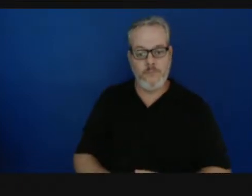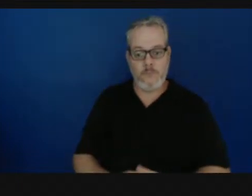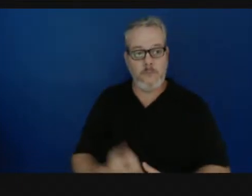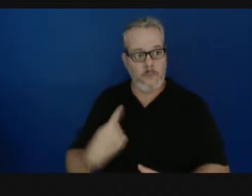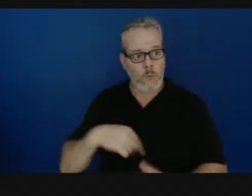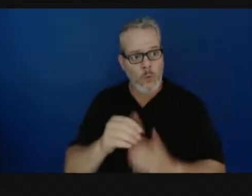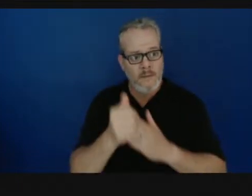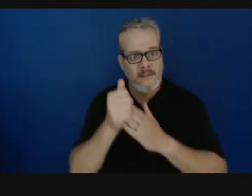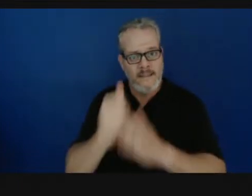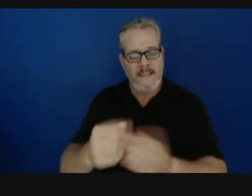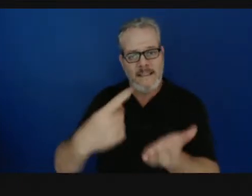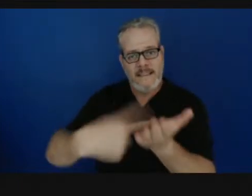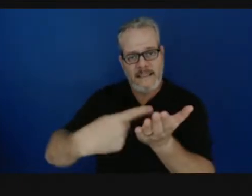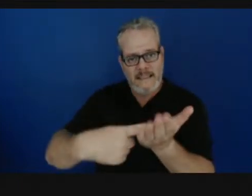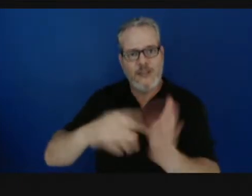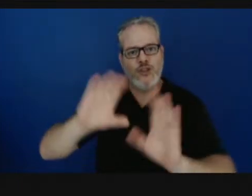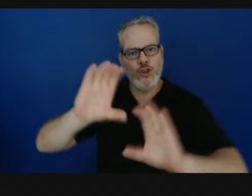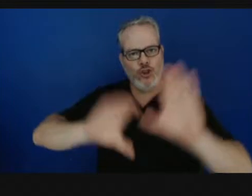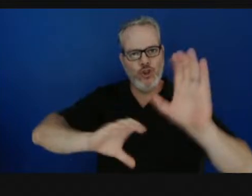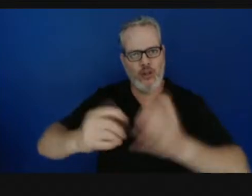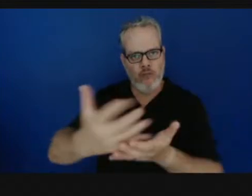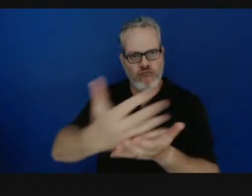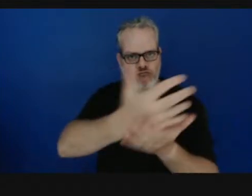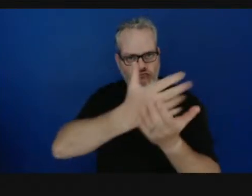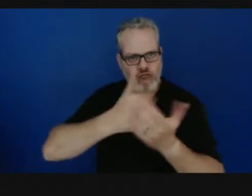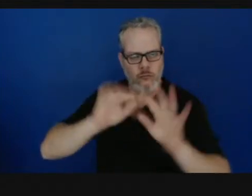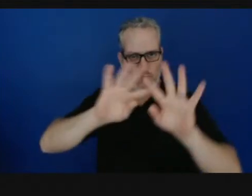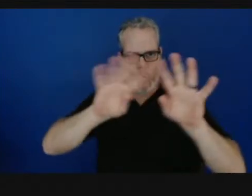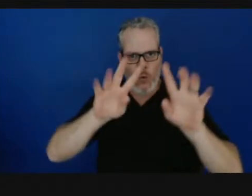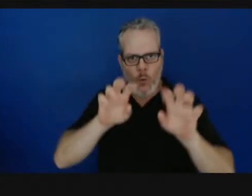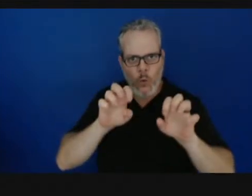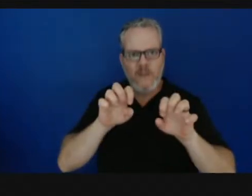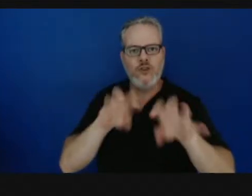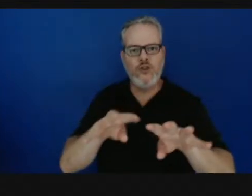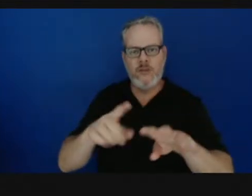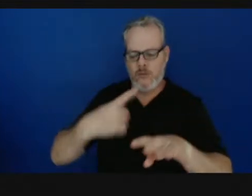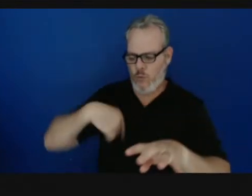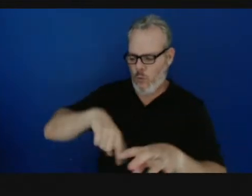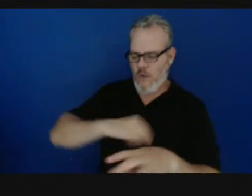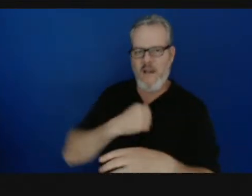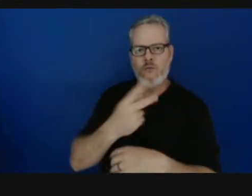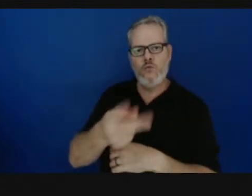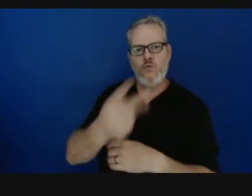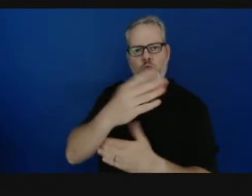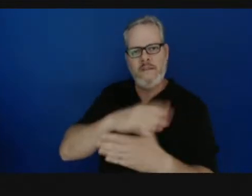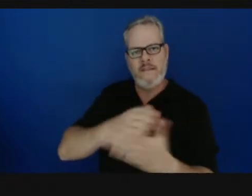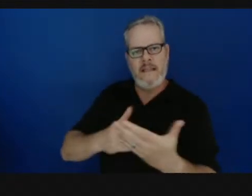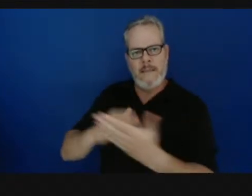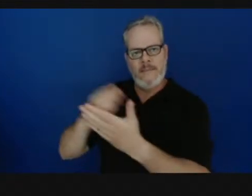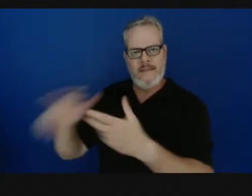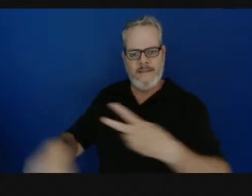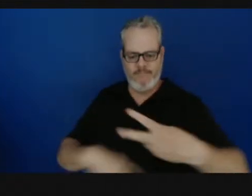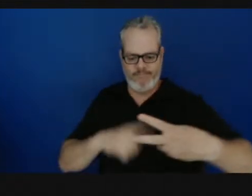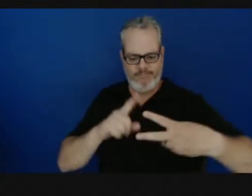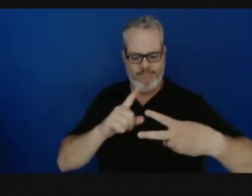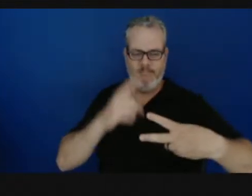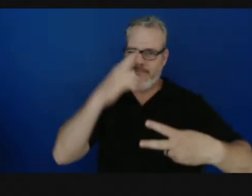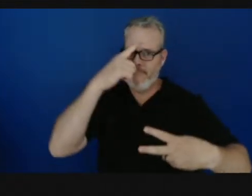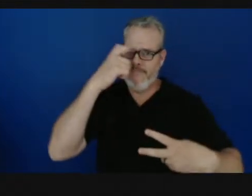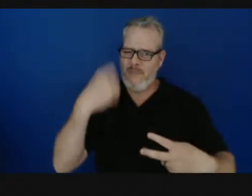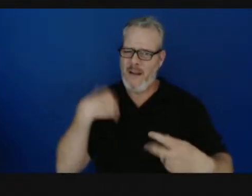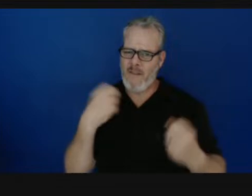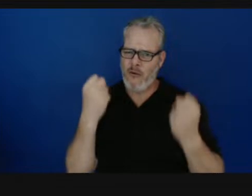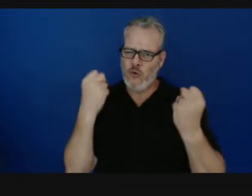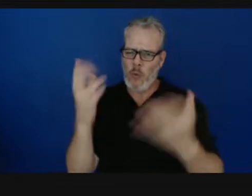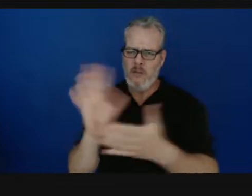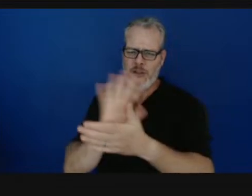on the chat, collecting questions as well. We'll go through in 2 segments today. Since there is so much imagery and videos, we'll